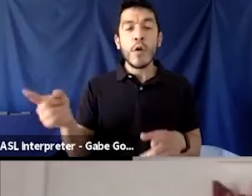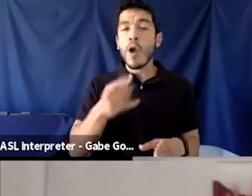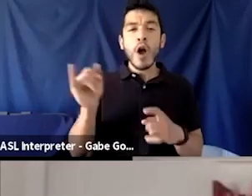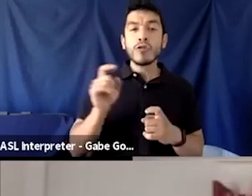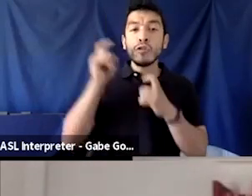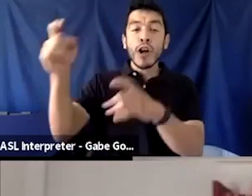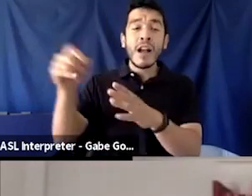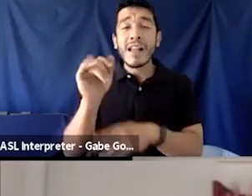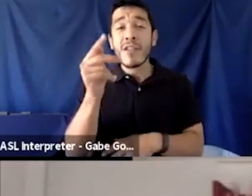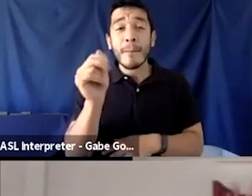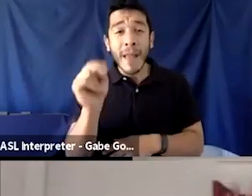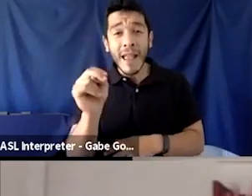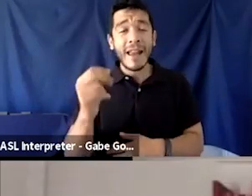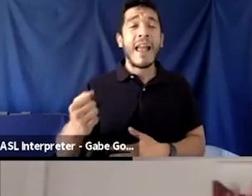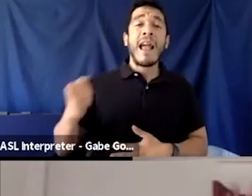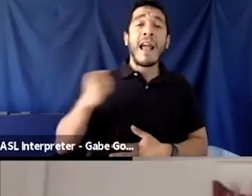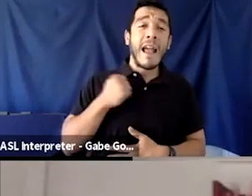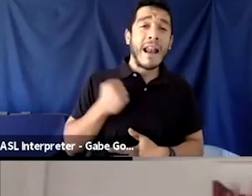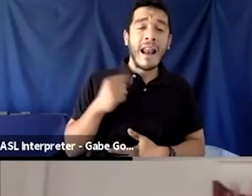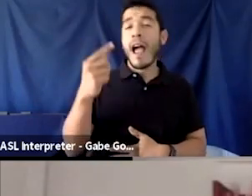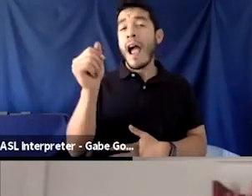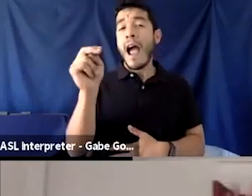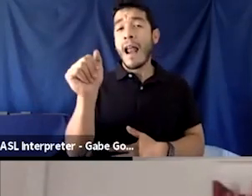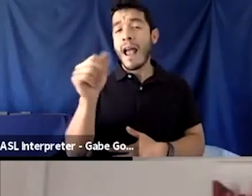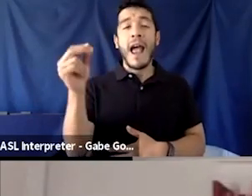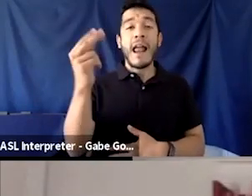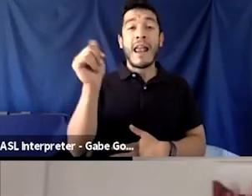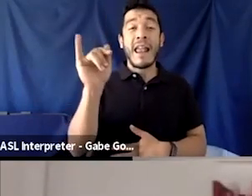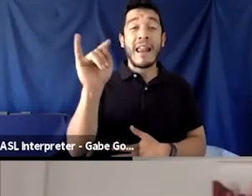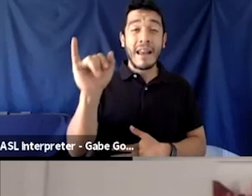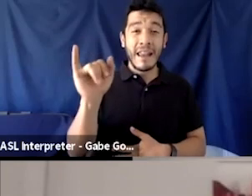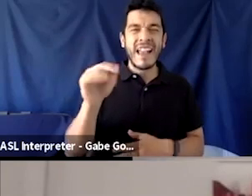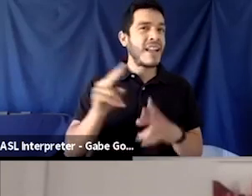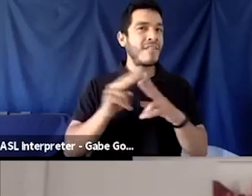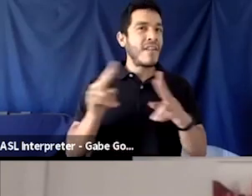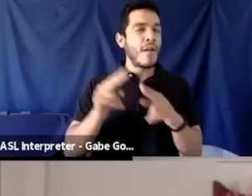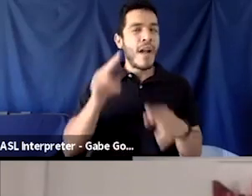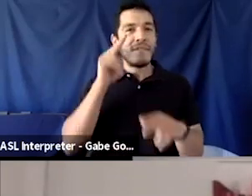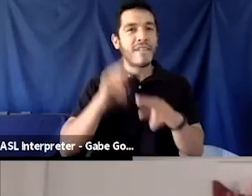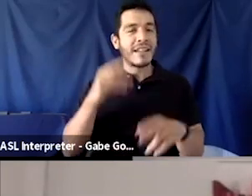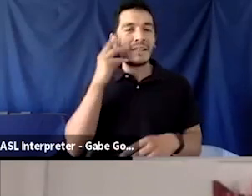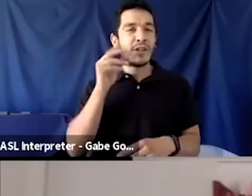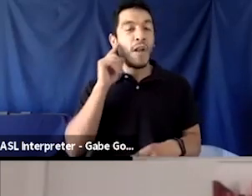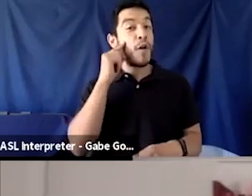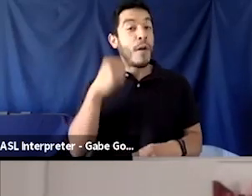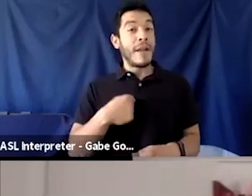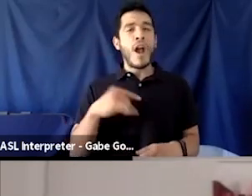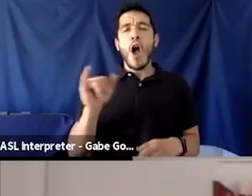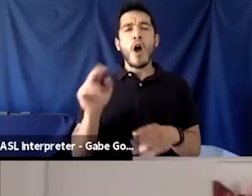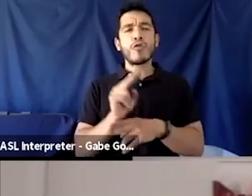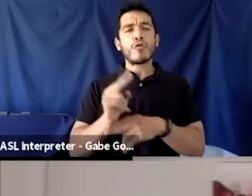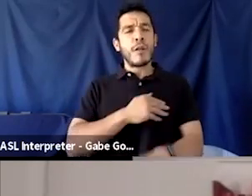donations in Ghana, and Haiti. And it's been a really, really fun experience for me to also be able to use the power of social media, a new